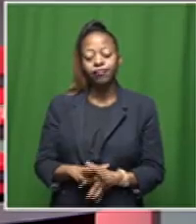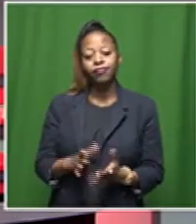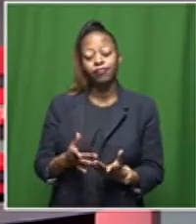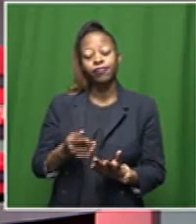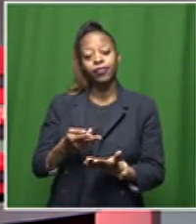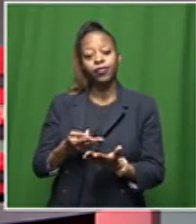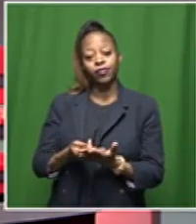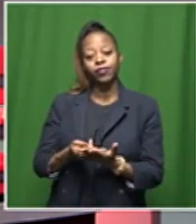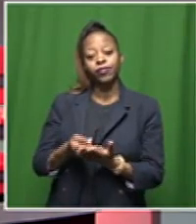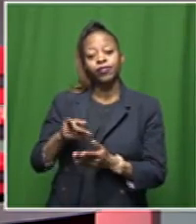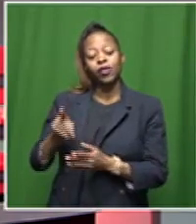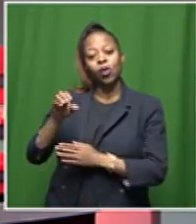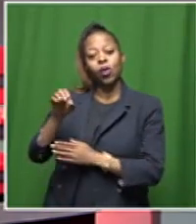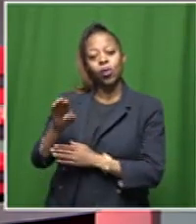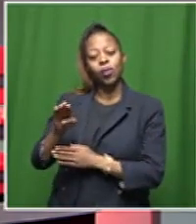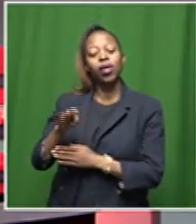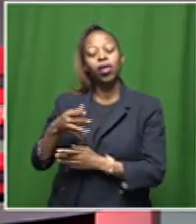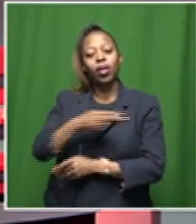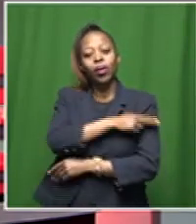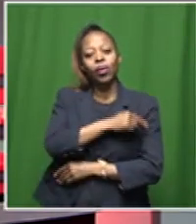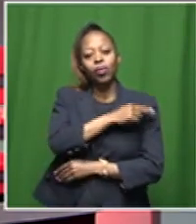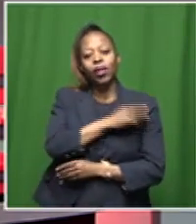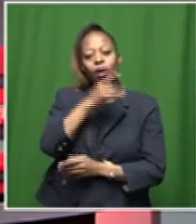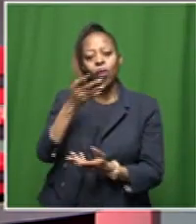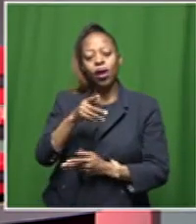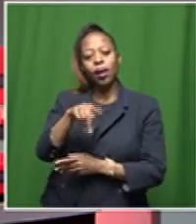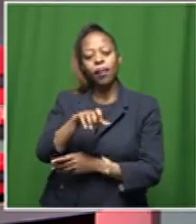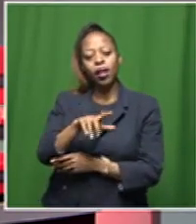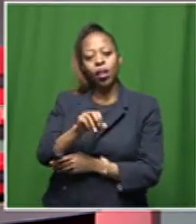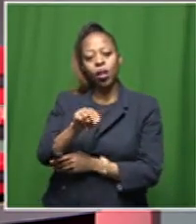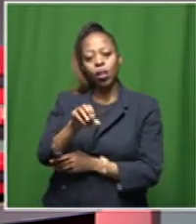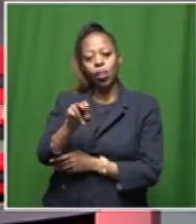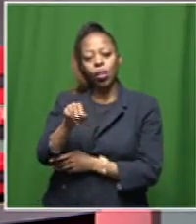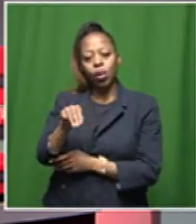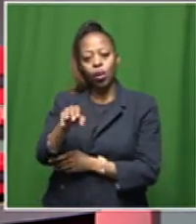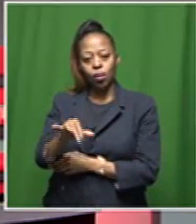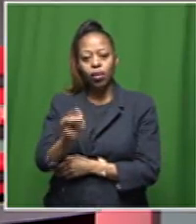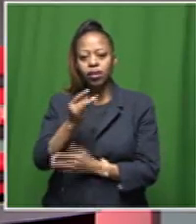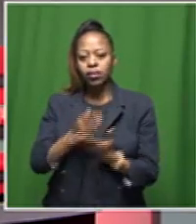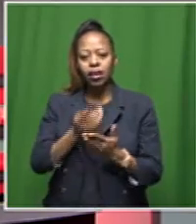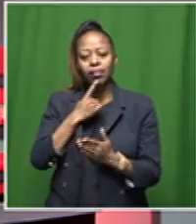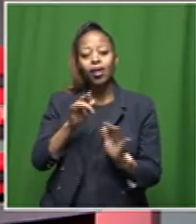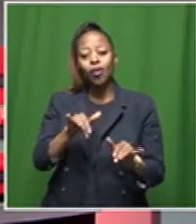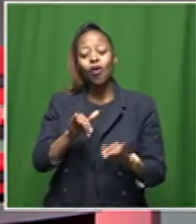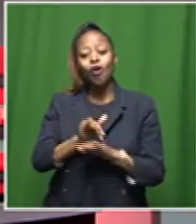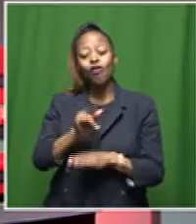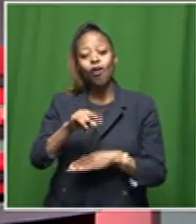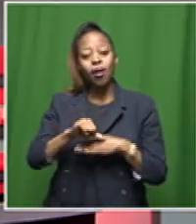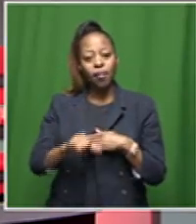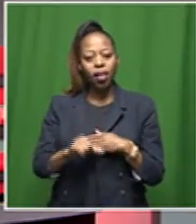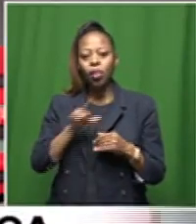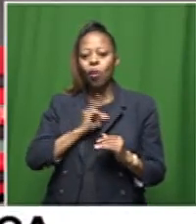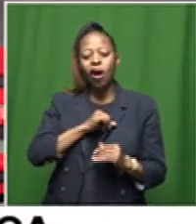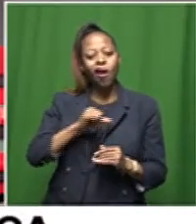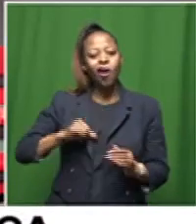Patients at the orthopedic ward at Bloemfontein's Pelenomi Hospital are complaining about delays in surgery. Some say that they've had to wait for more than a month without